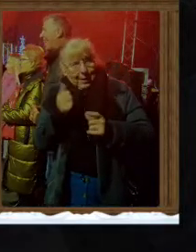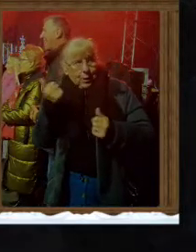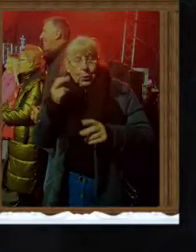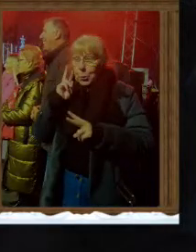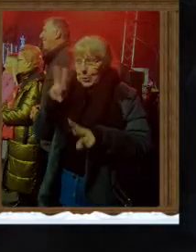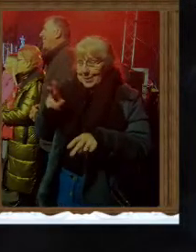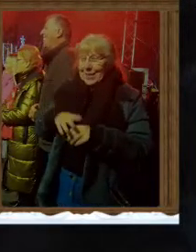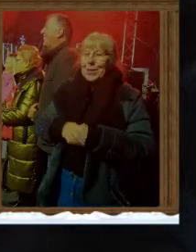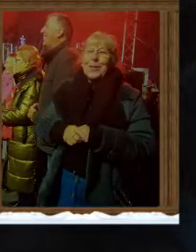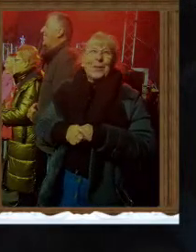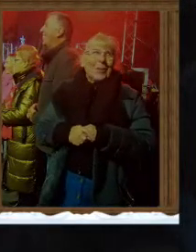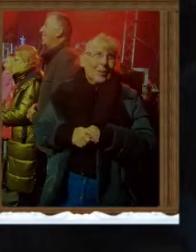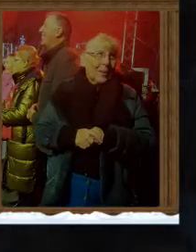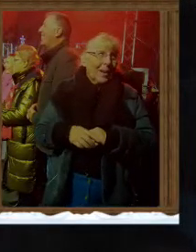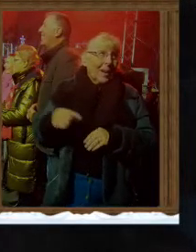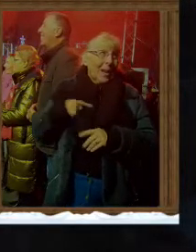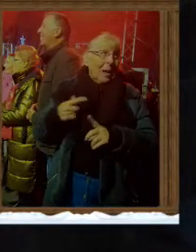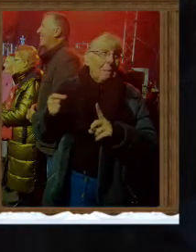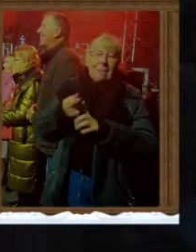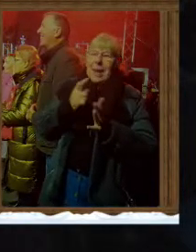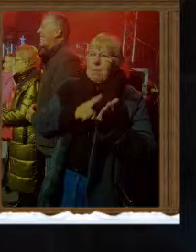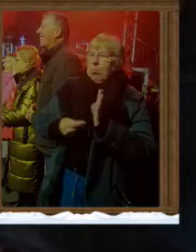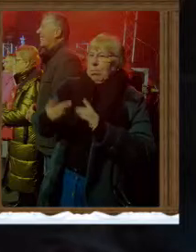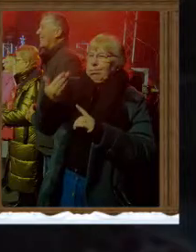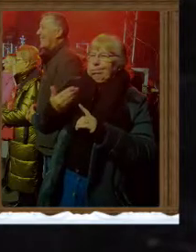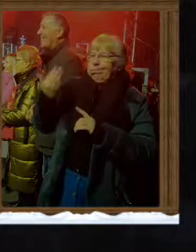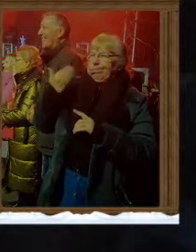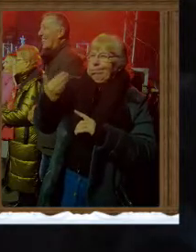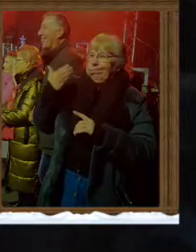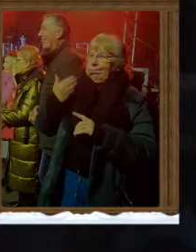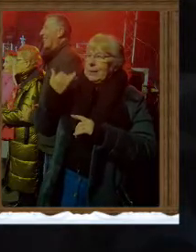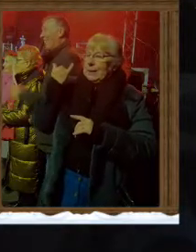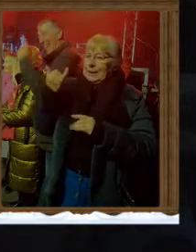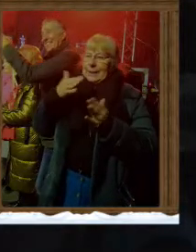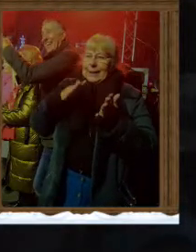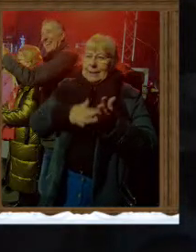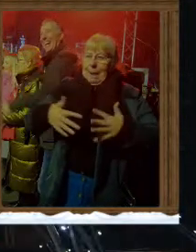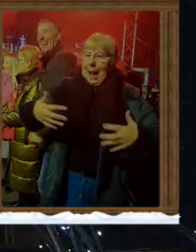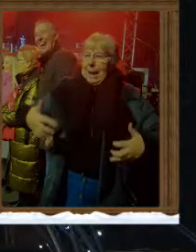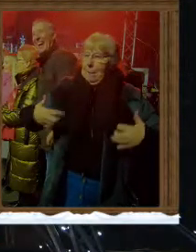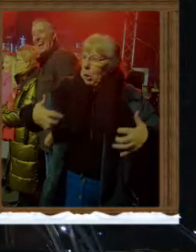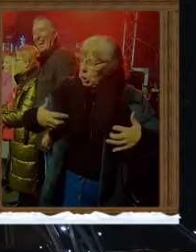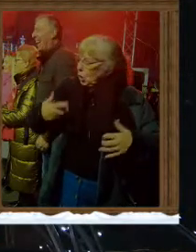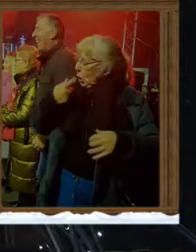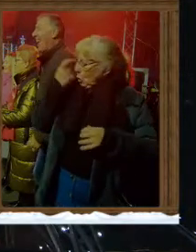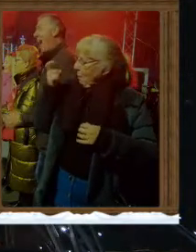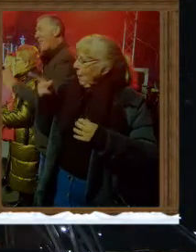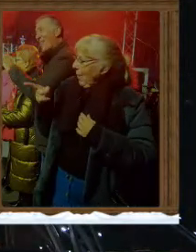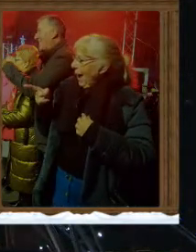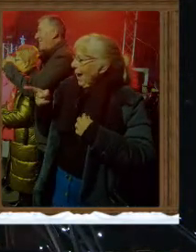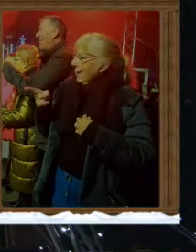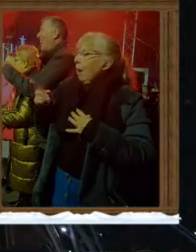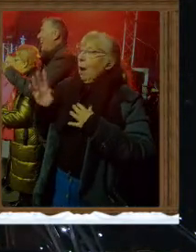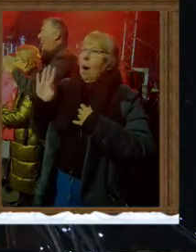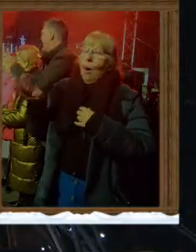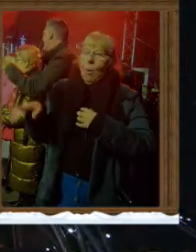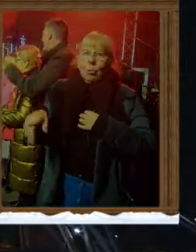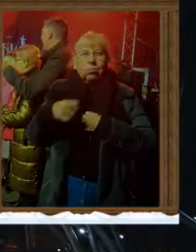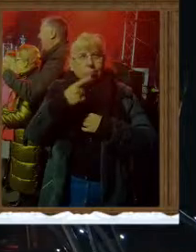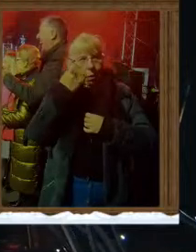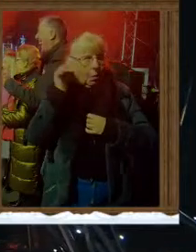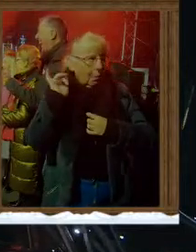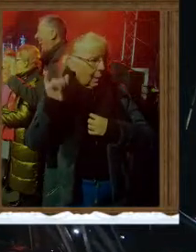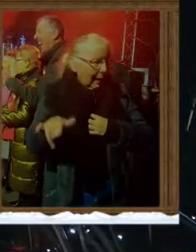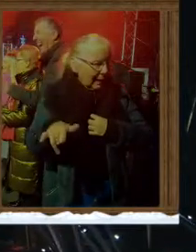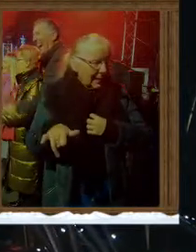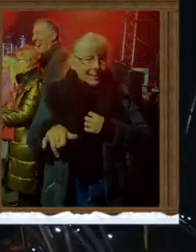And me and Paul go back to the days of the six-mile monster. Do you remember the six-mile monster? He was